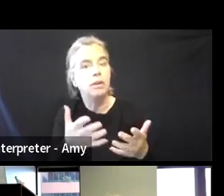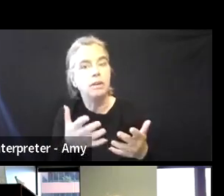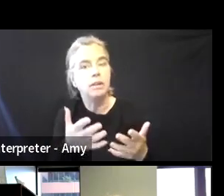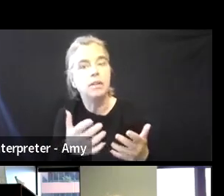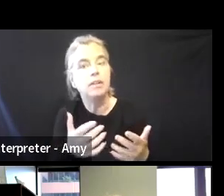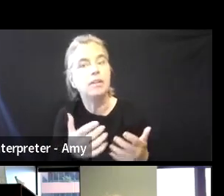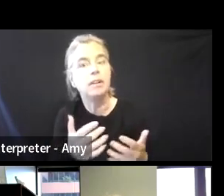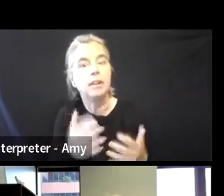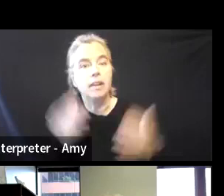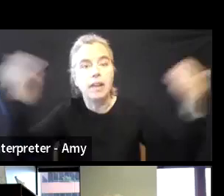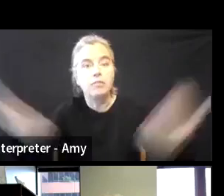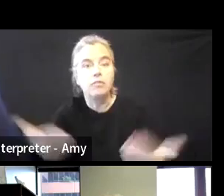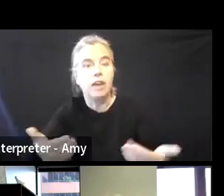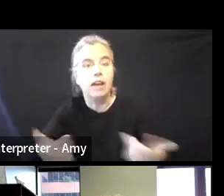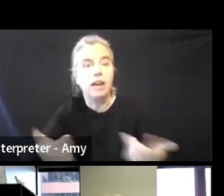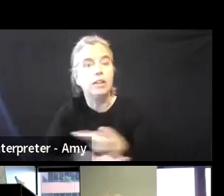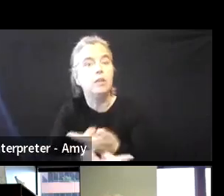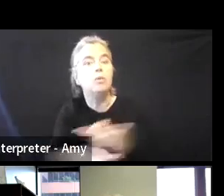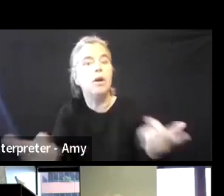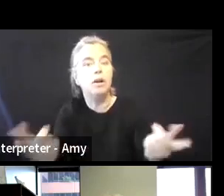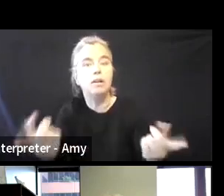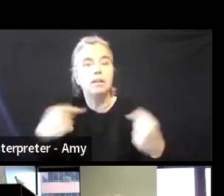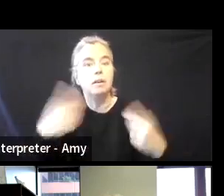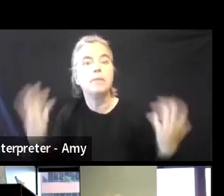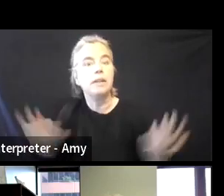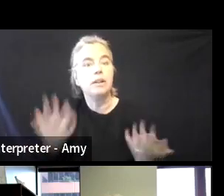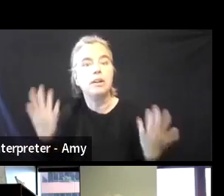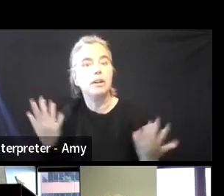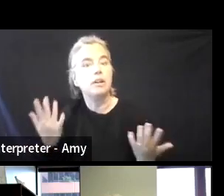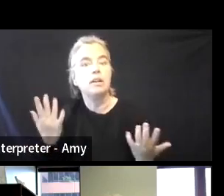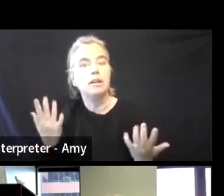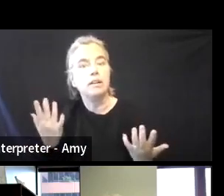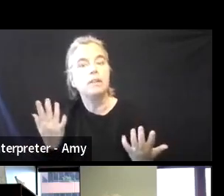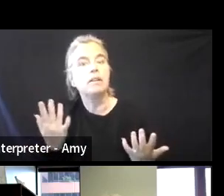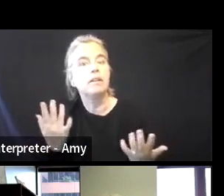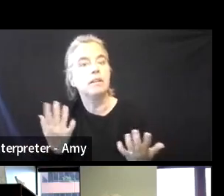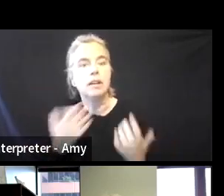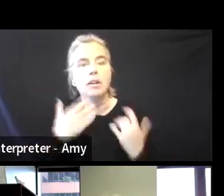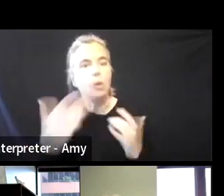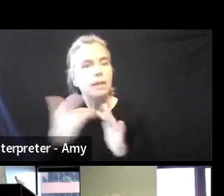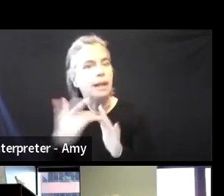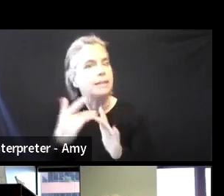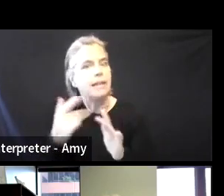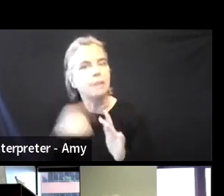love to host anyone that would love to come down here. So please don't hesitate to contact me.